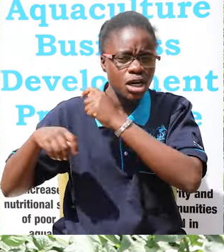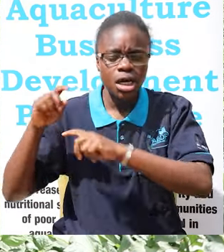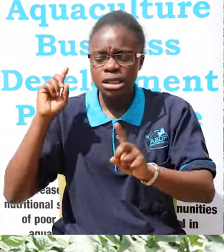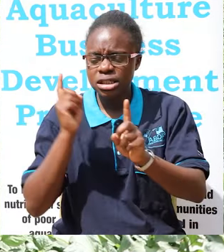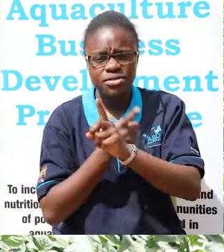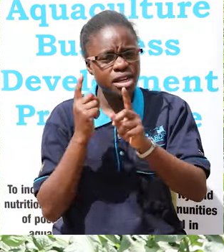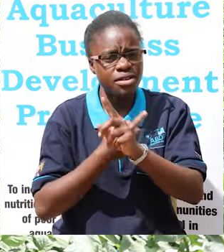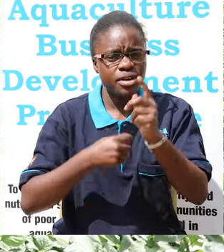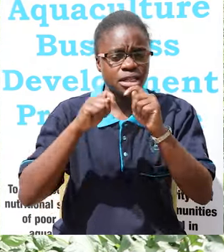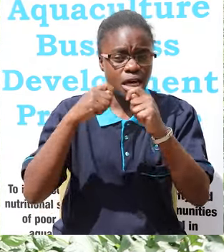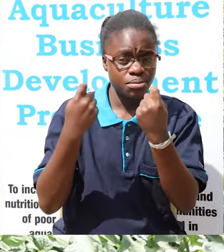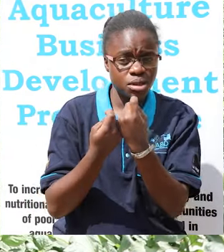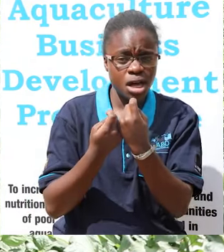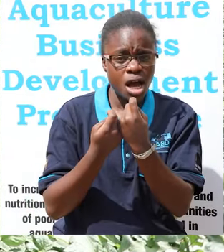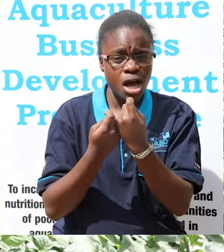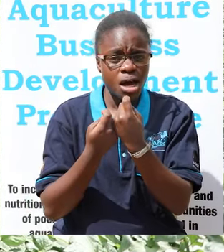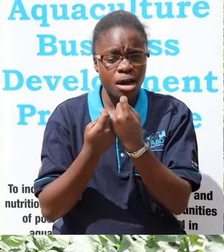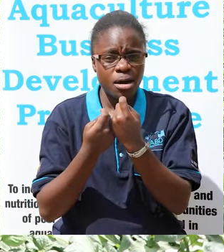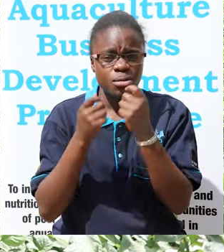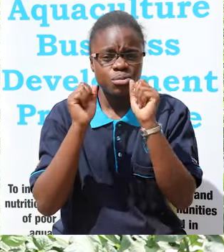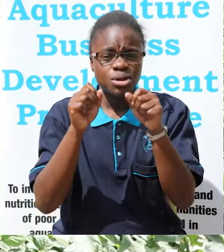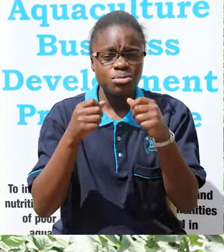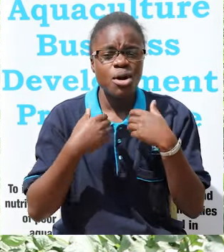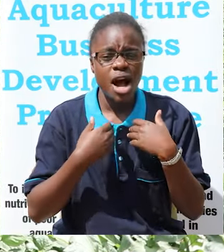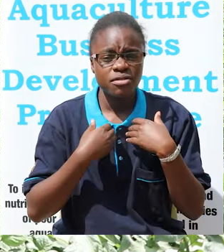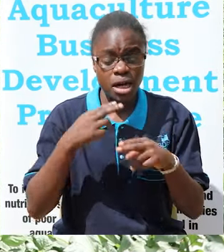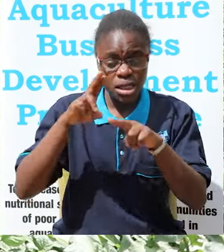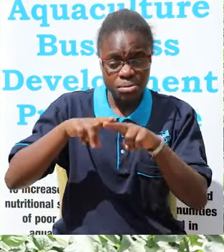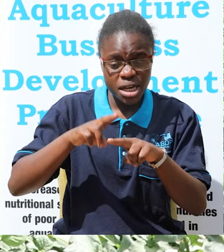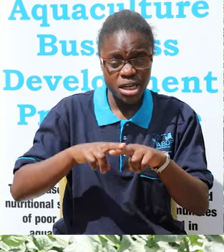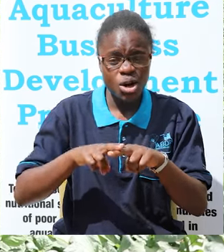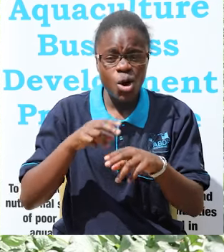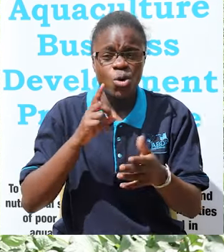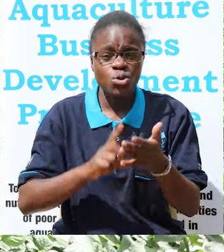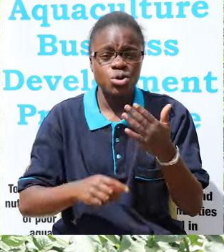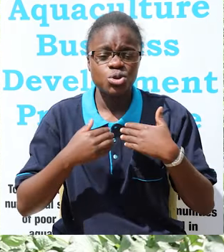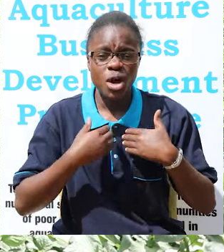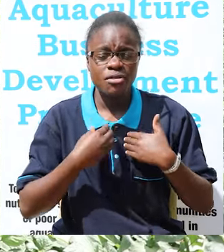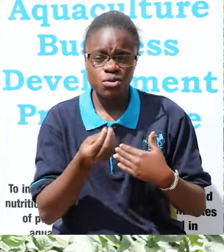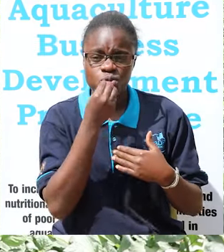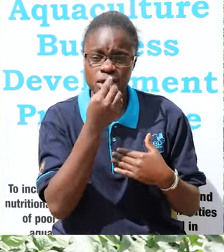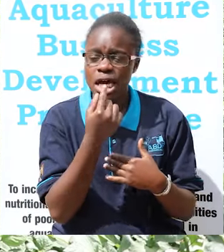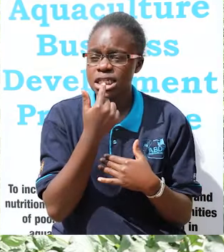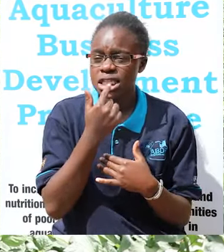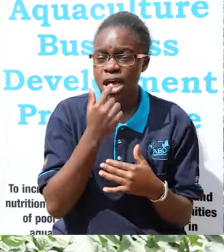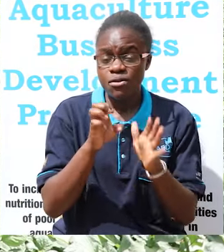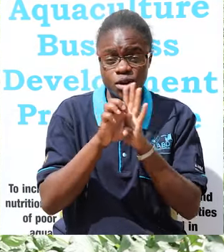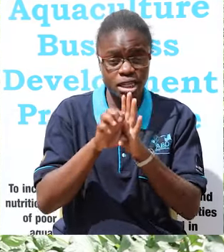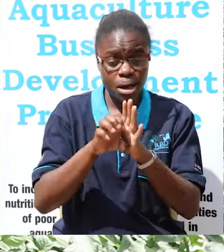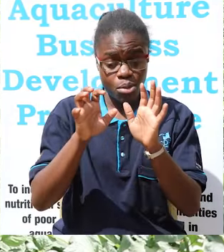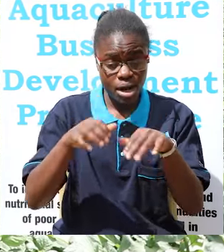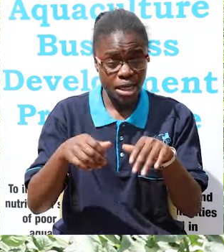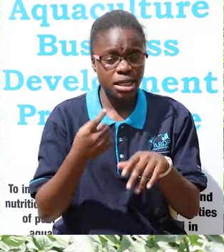vegetables or exotic vegetables in your kitchen garden depending on your tastes and preference, food tastes and preferences. In